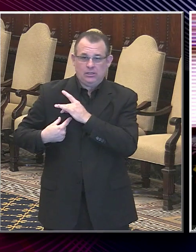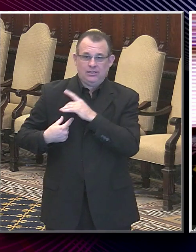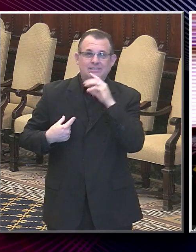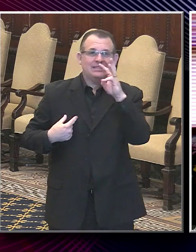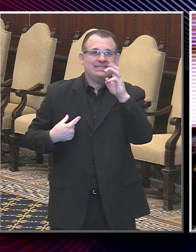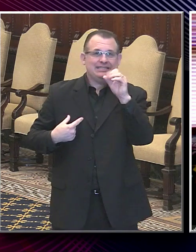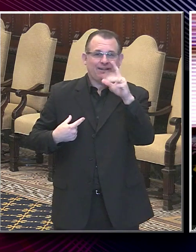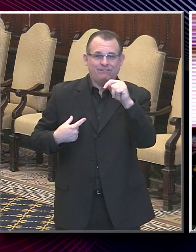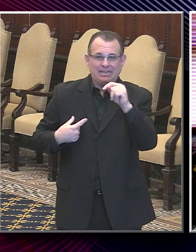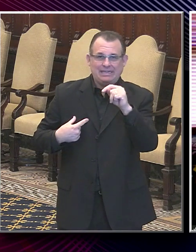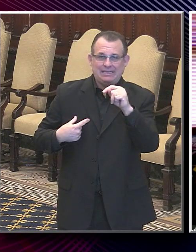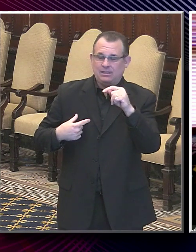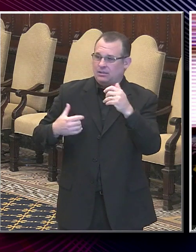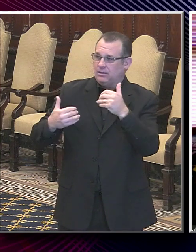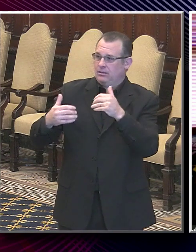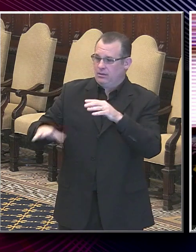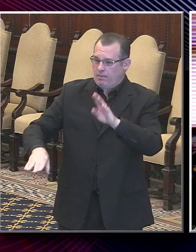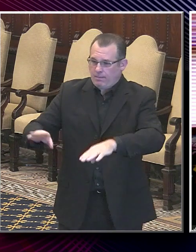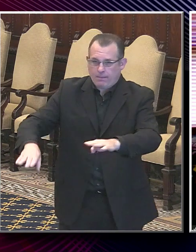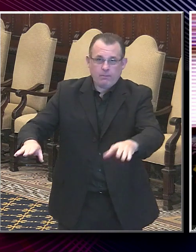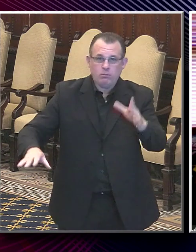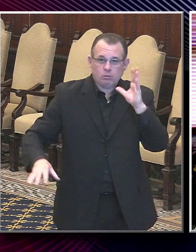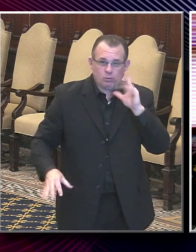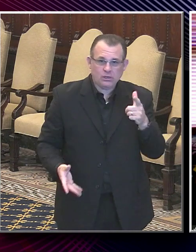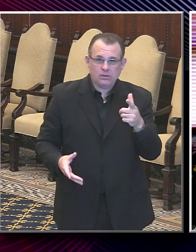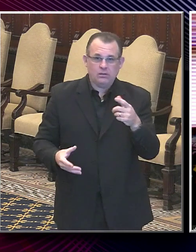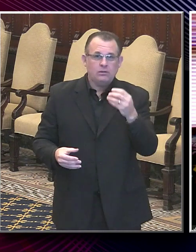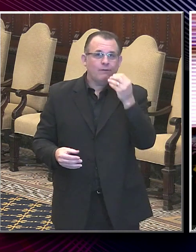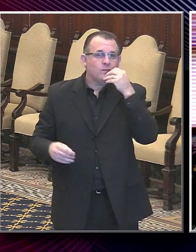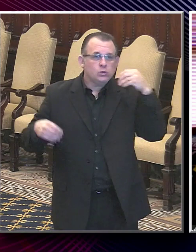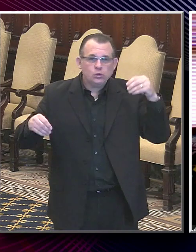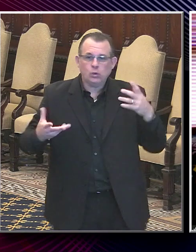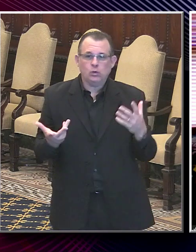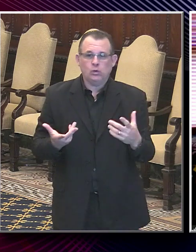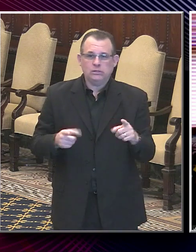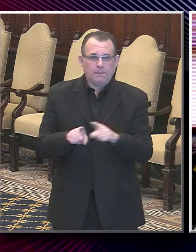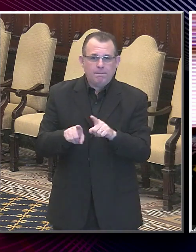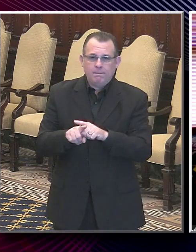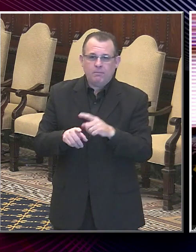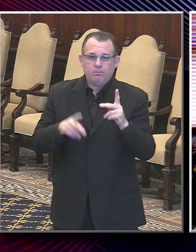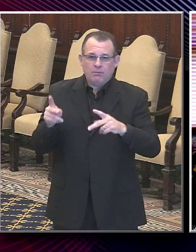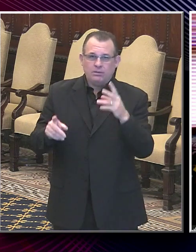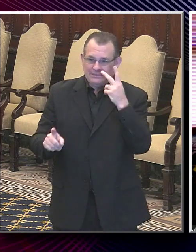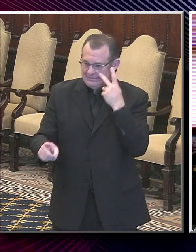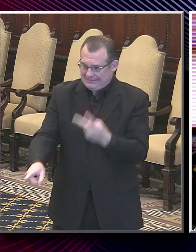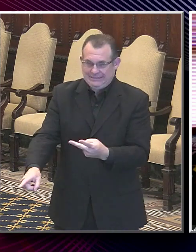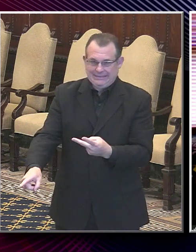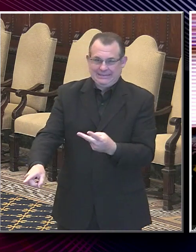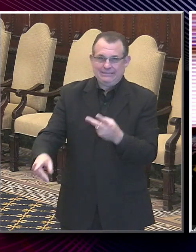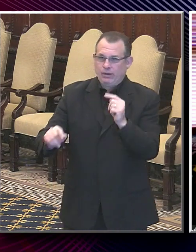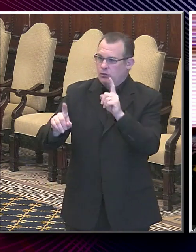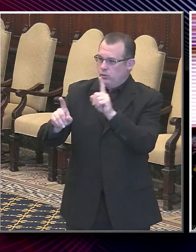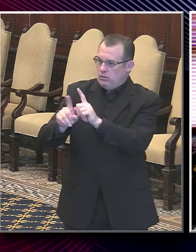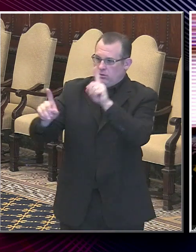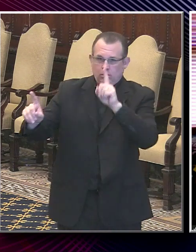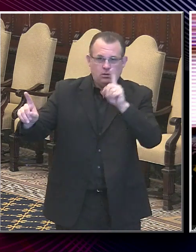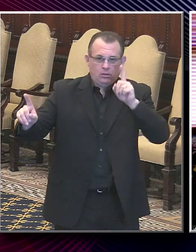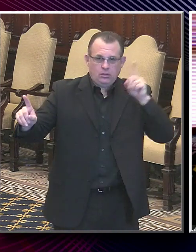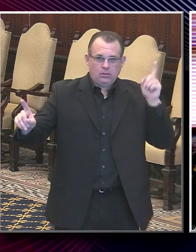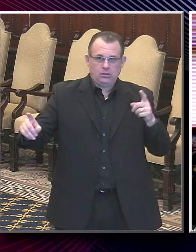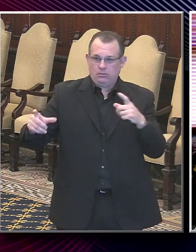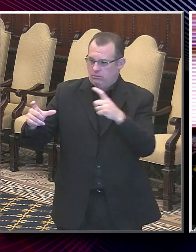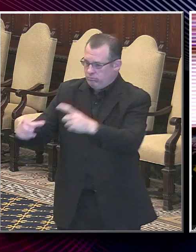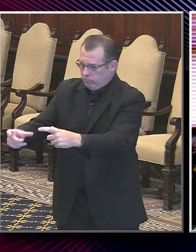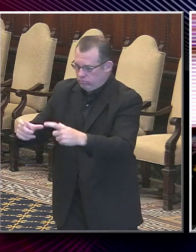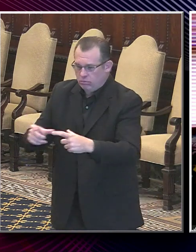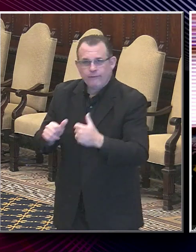know. If you've seen them in supermarkets and in Reading Terminal Market and other places where people need to stand on those spots to keep 6